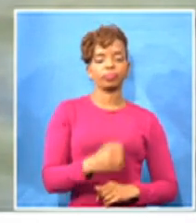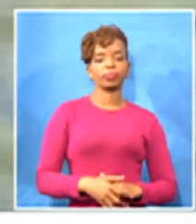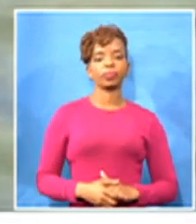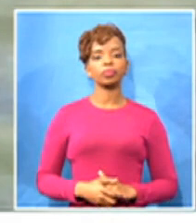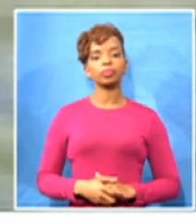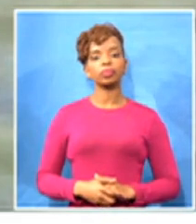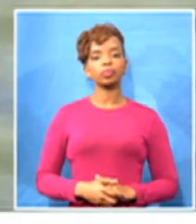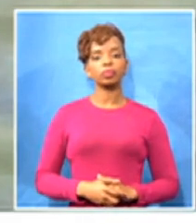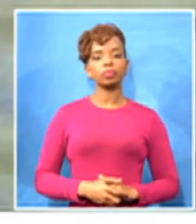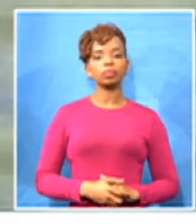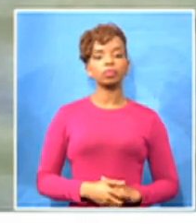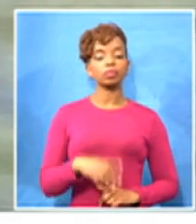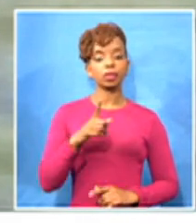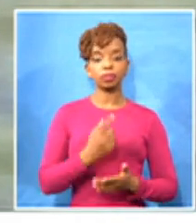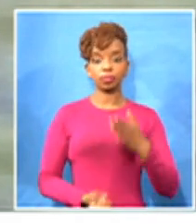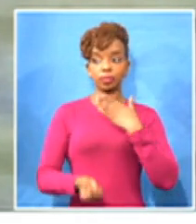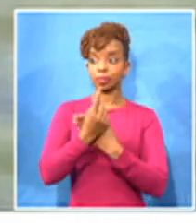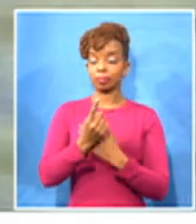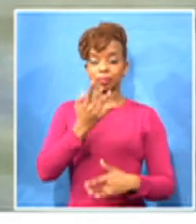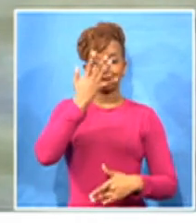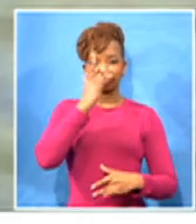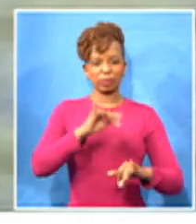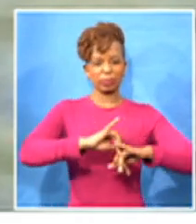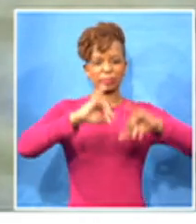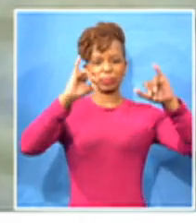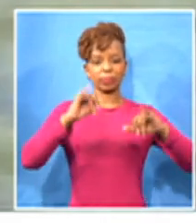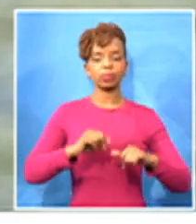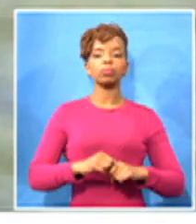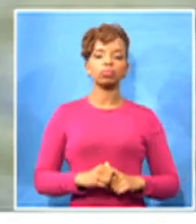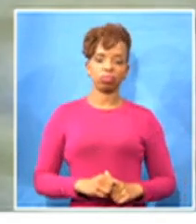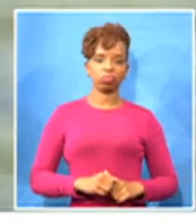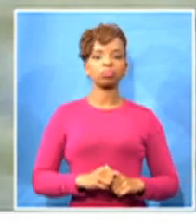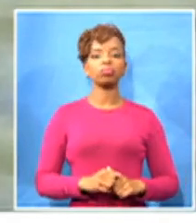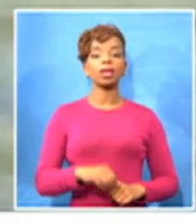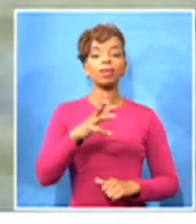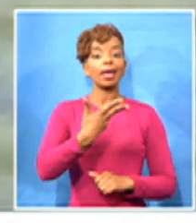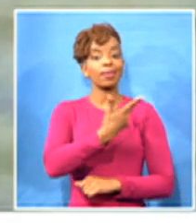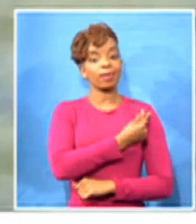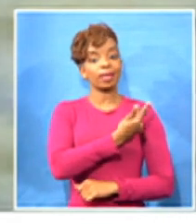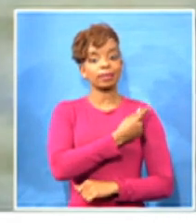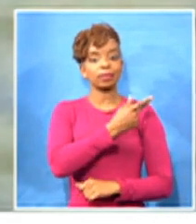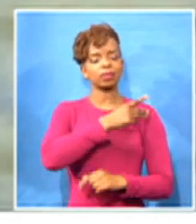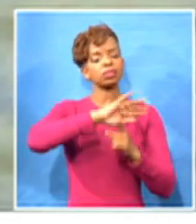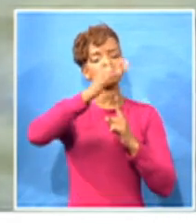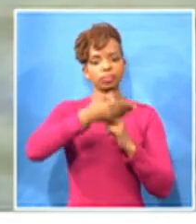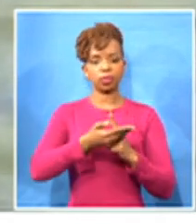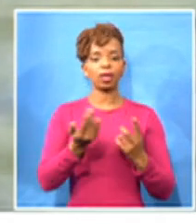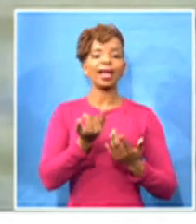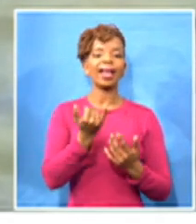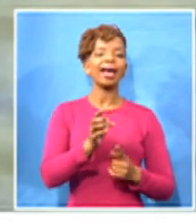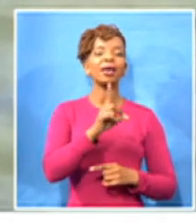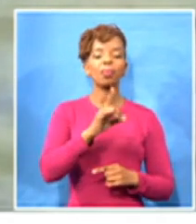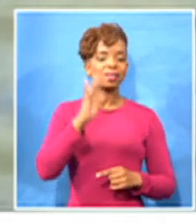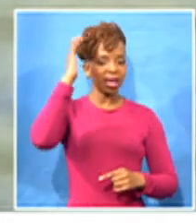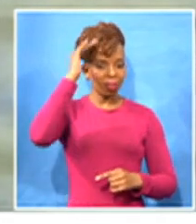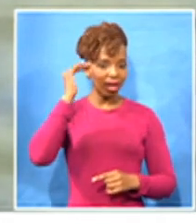some very life-threatening and debilitating illnesses, such as meningococcal meningitis, which can kill within 24